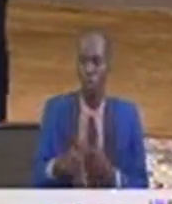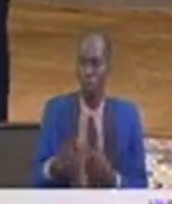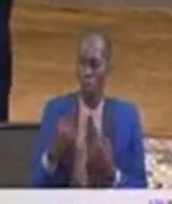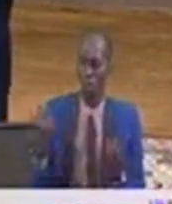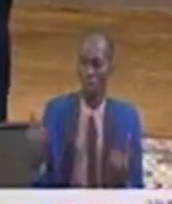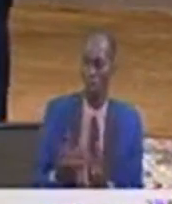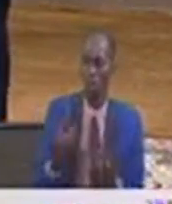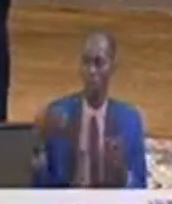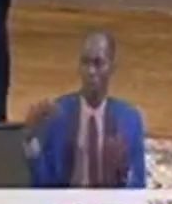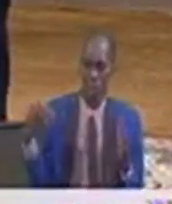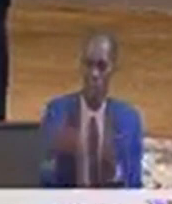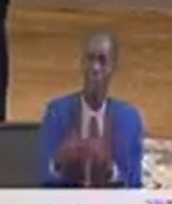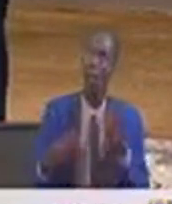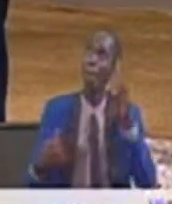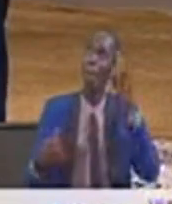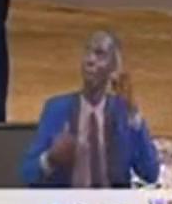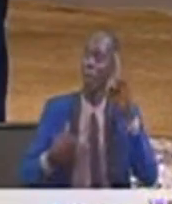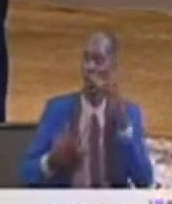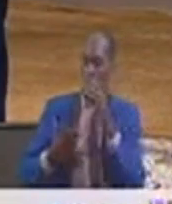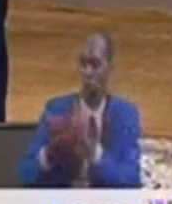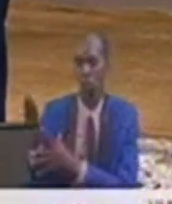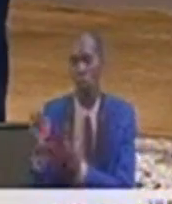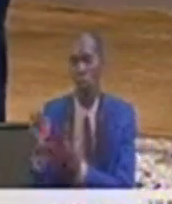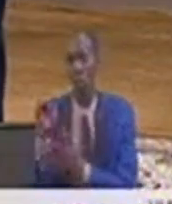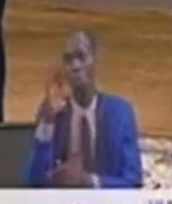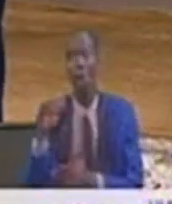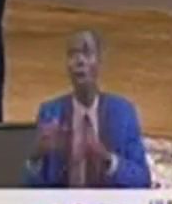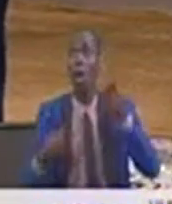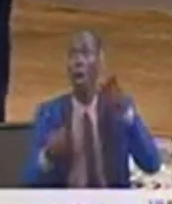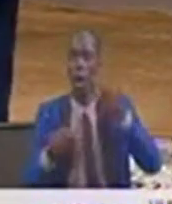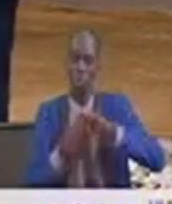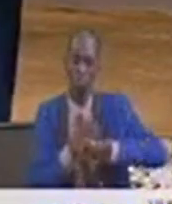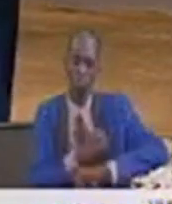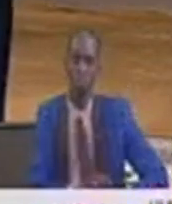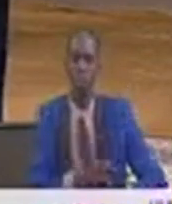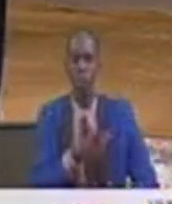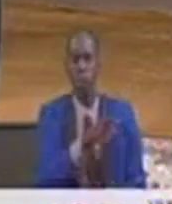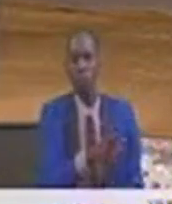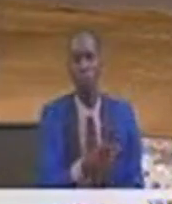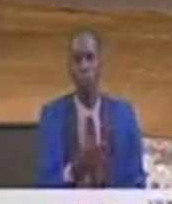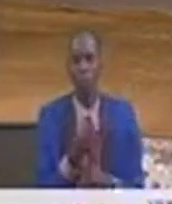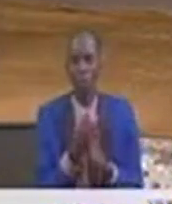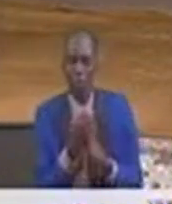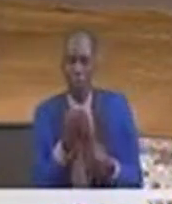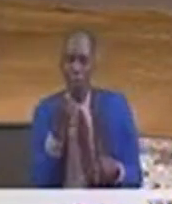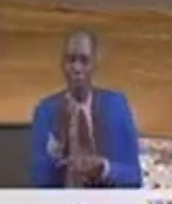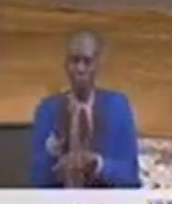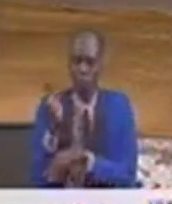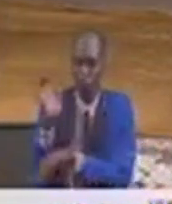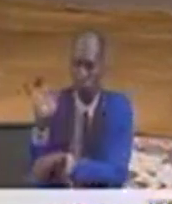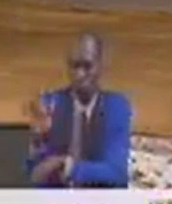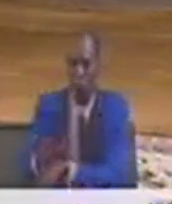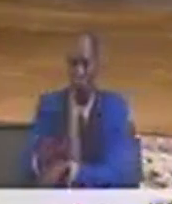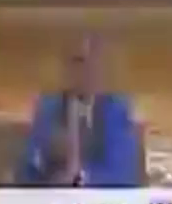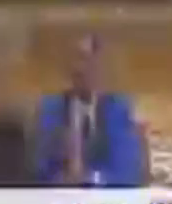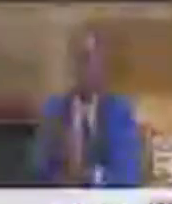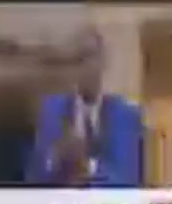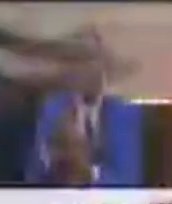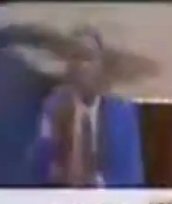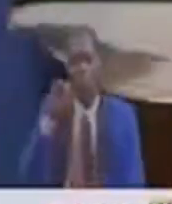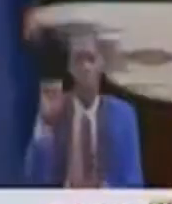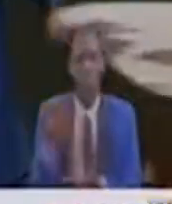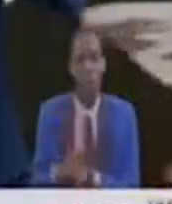I stopped you. I protected you. I prevented you from going into that woman